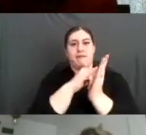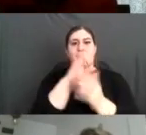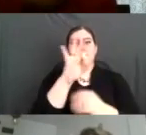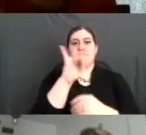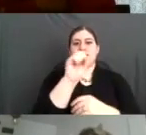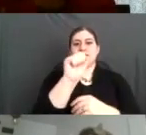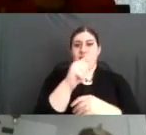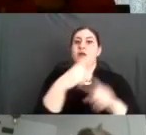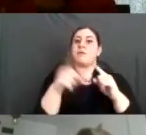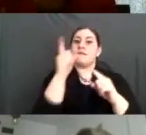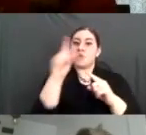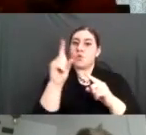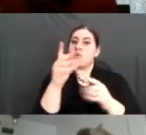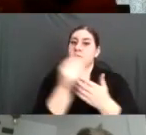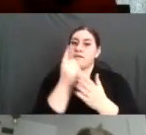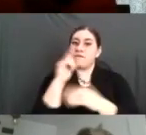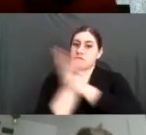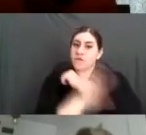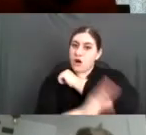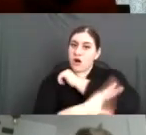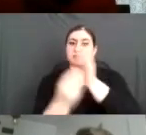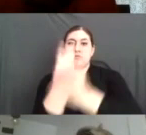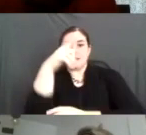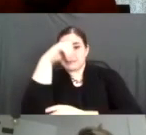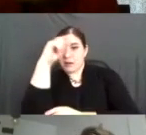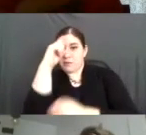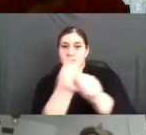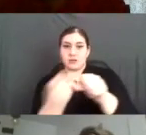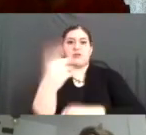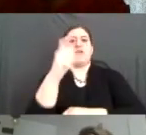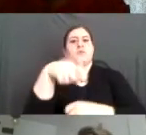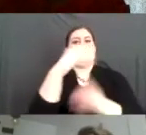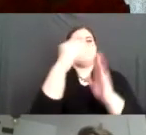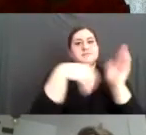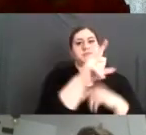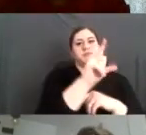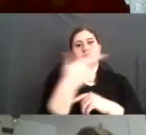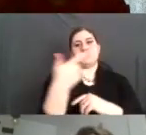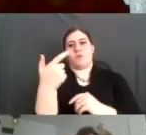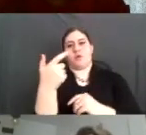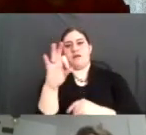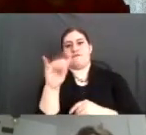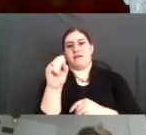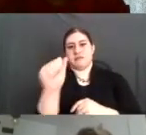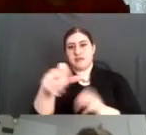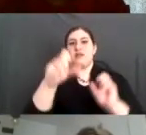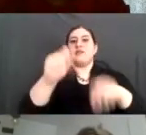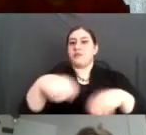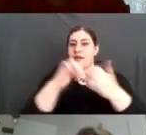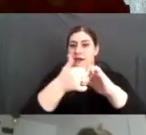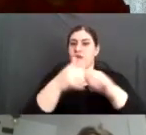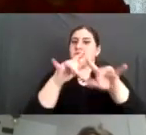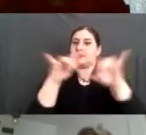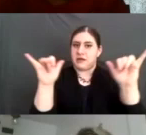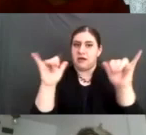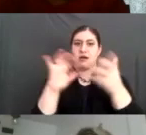but then for money for the fall, spring, and summer of next year, you need to fill out your 2021 FAFSA. You can do that at the same time